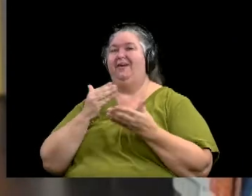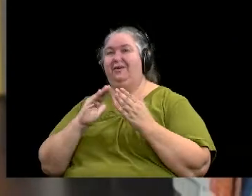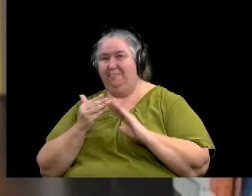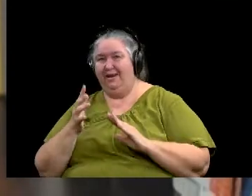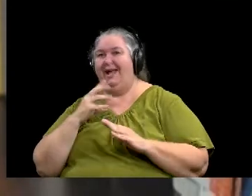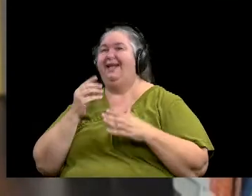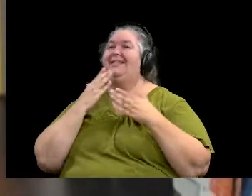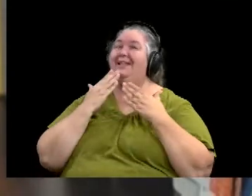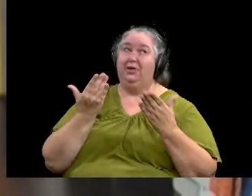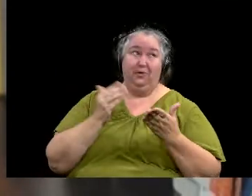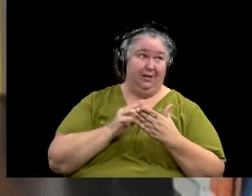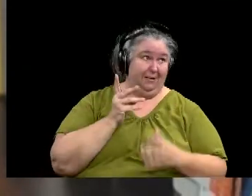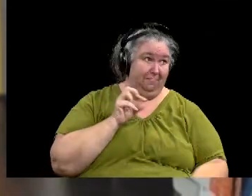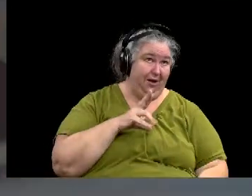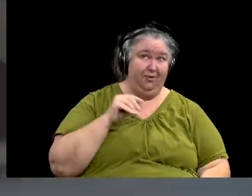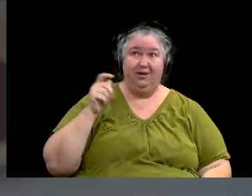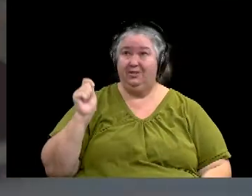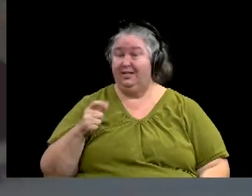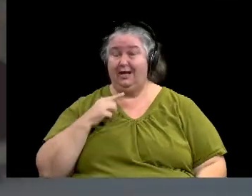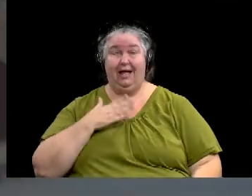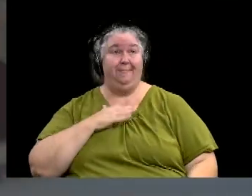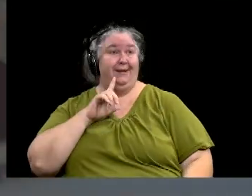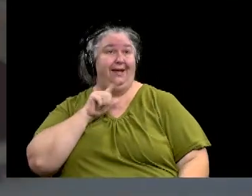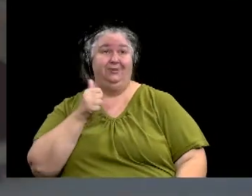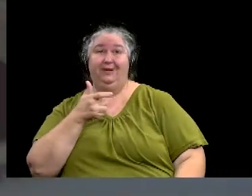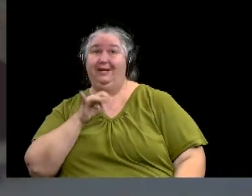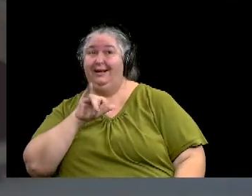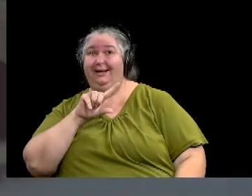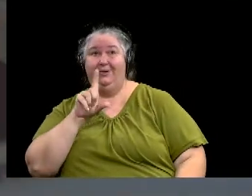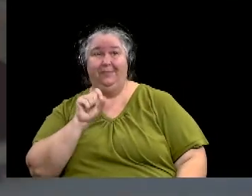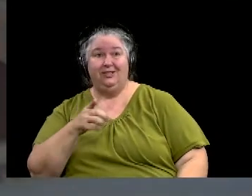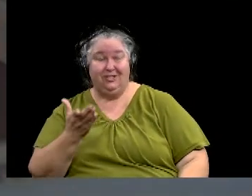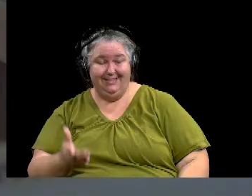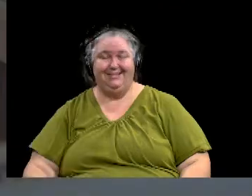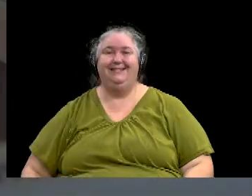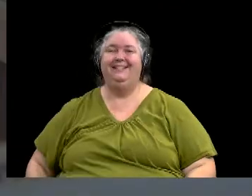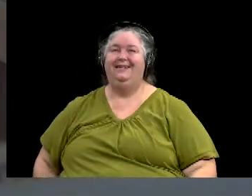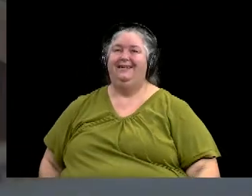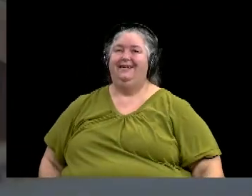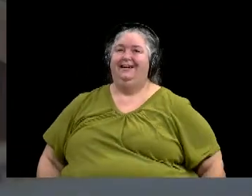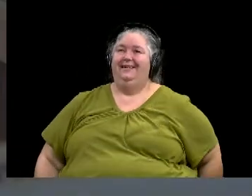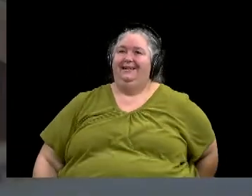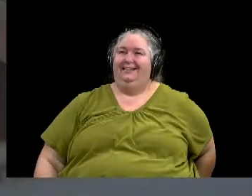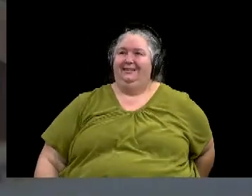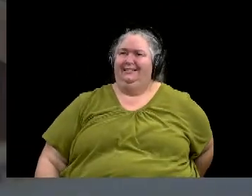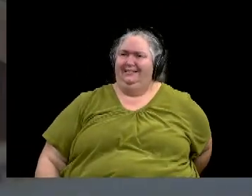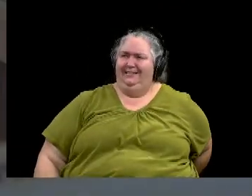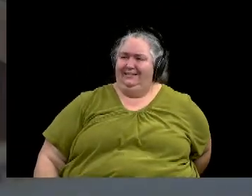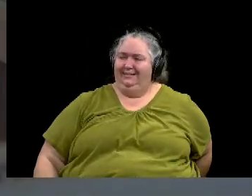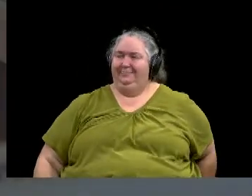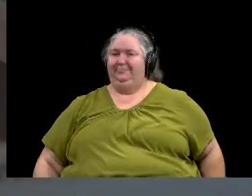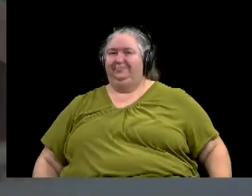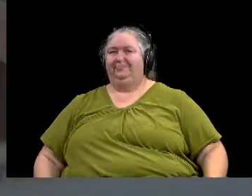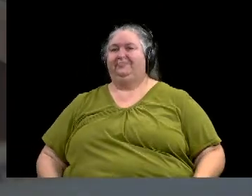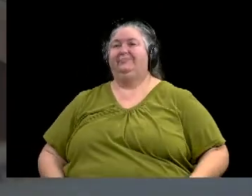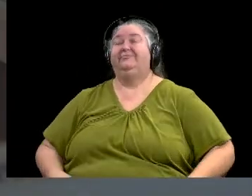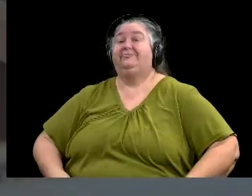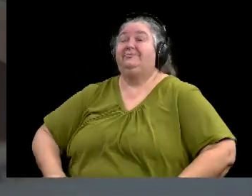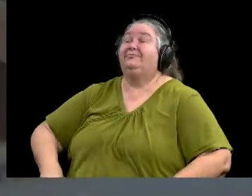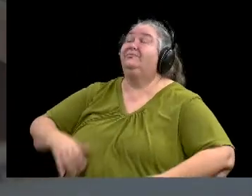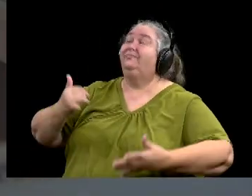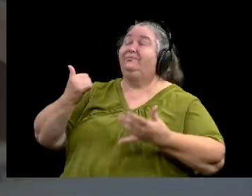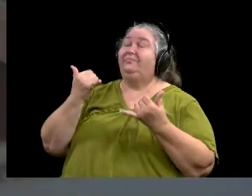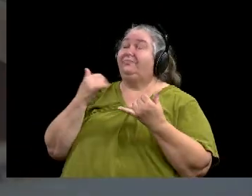any questions. Thank you, Stephanie. And at this point, I'll just ask if Dr. Griggs, Dr. Eliason,